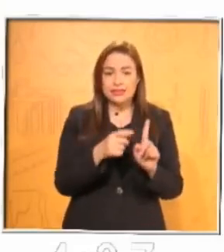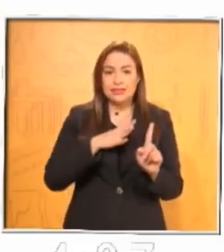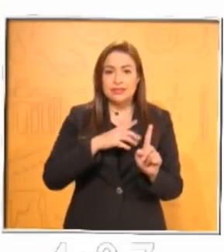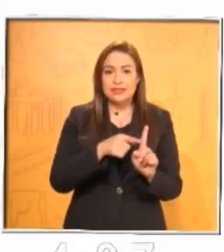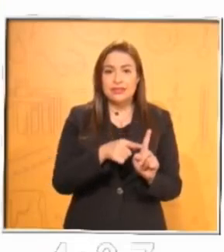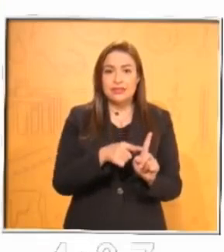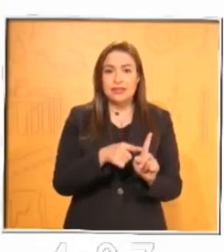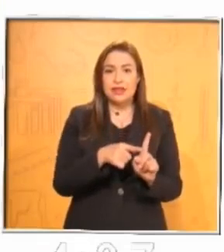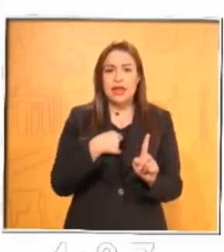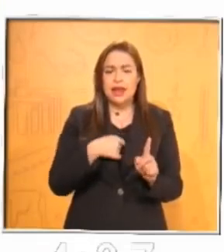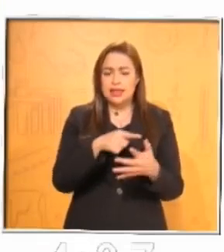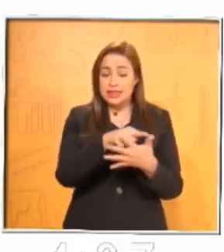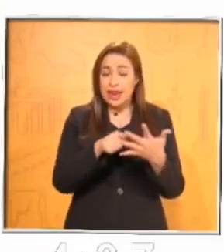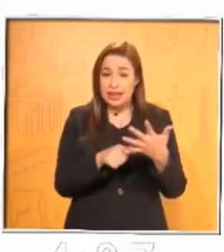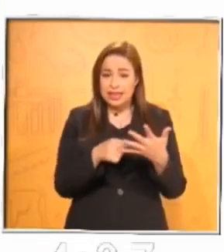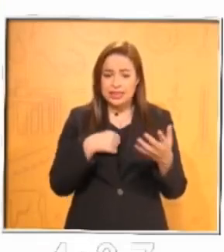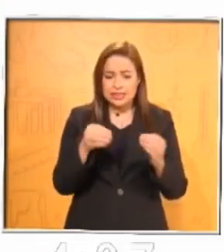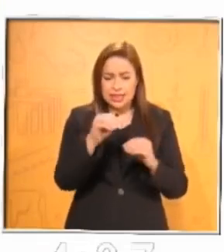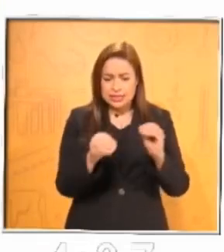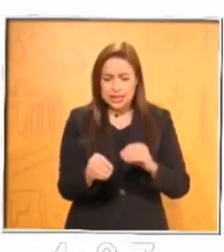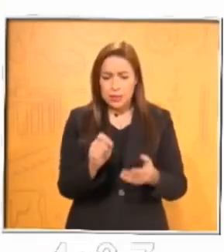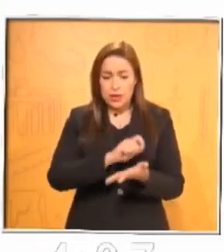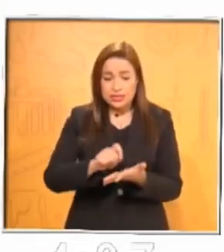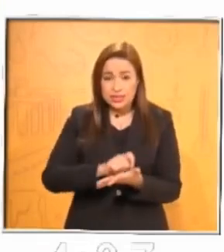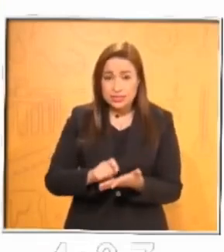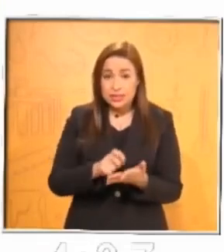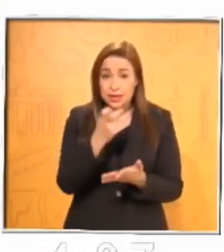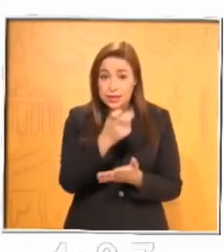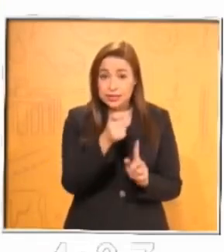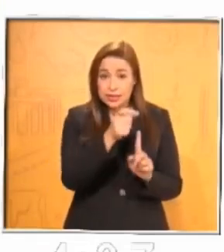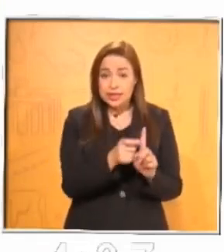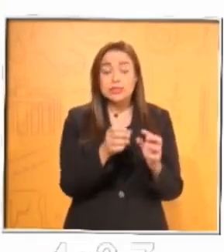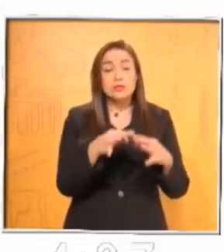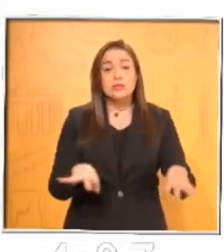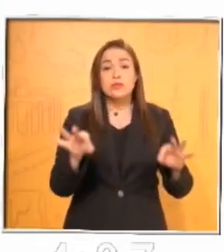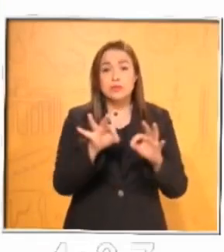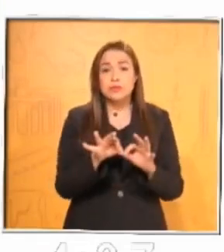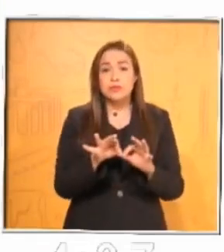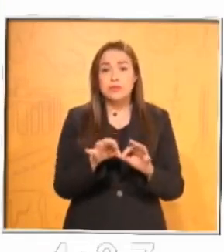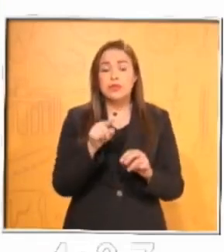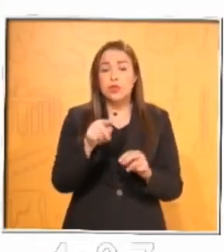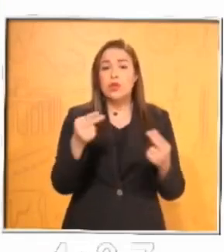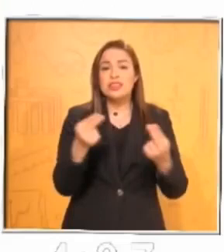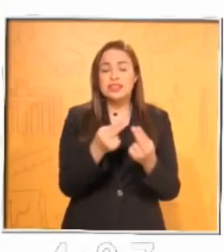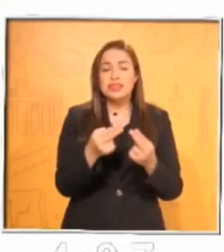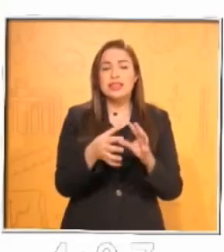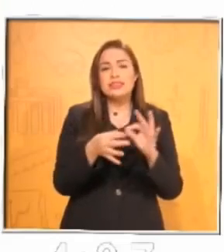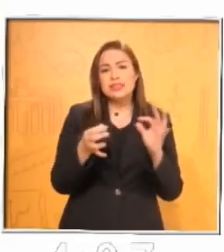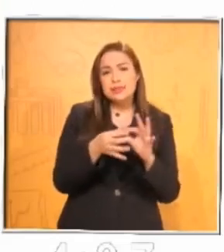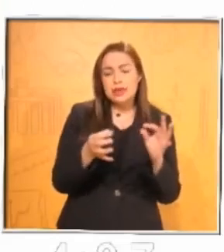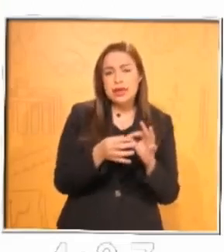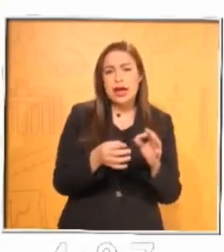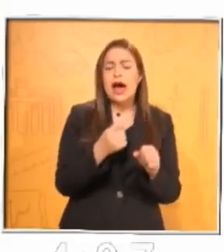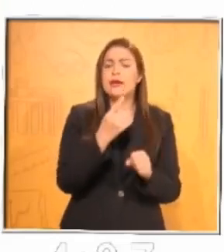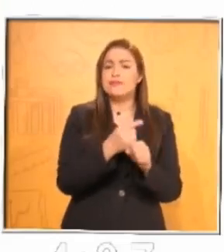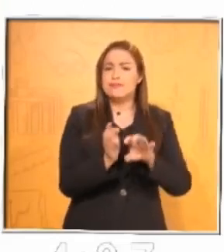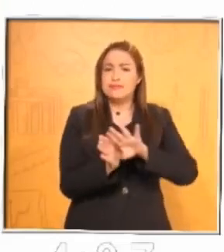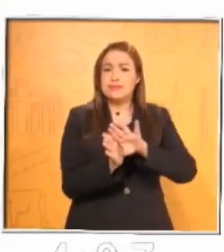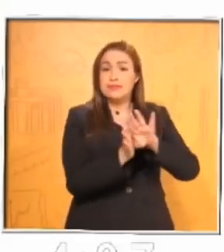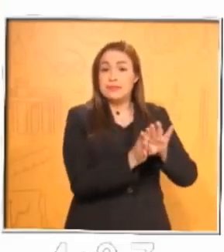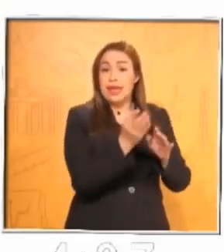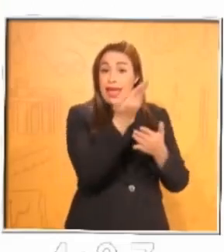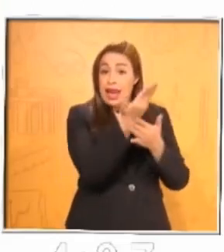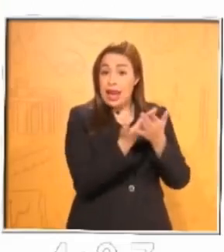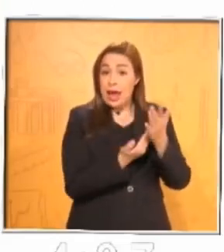not too important as the main one. Then you must describe the setting. What is the setting?